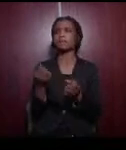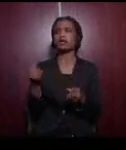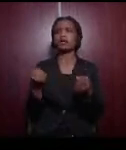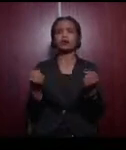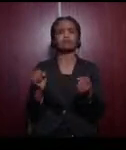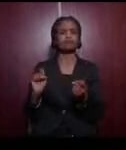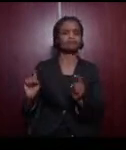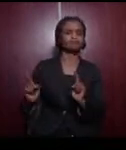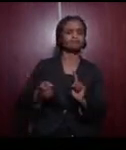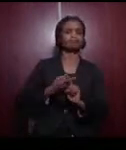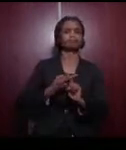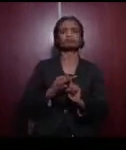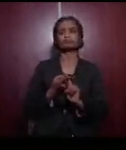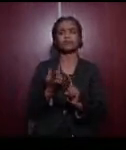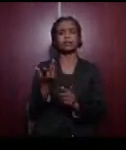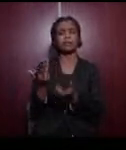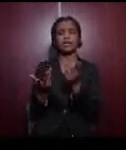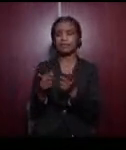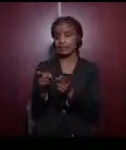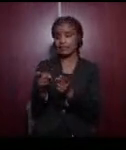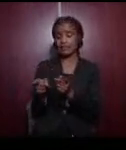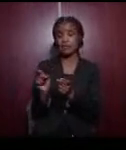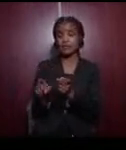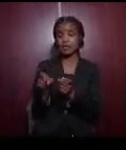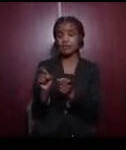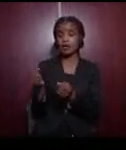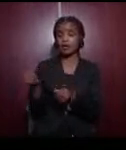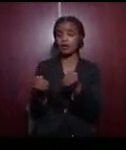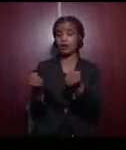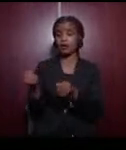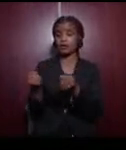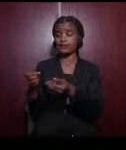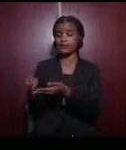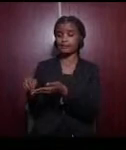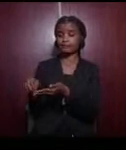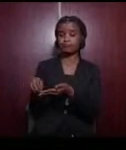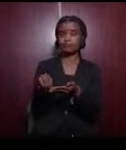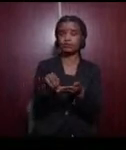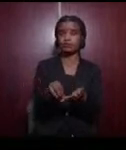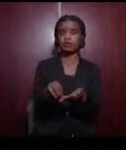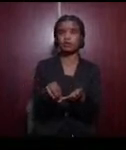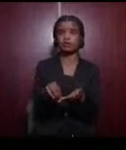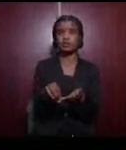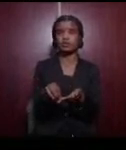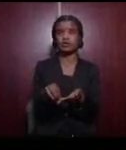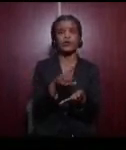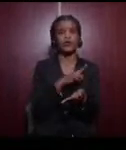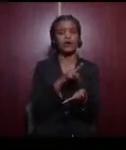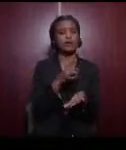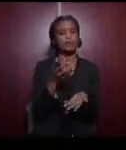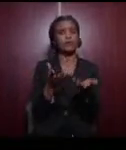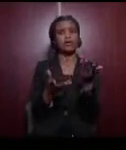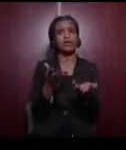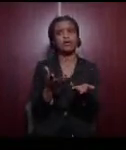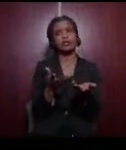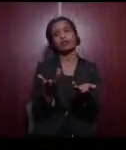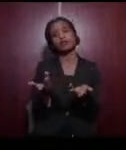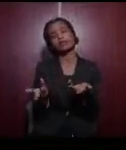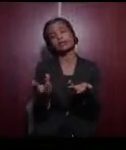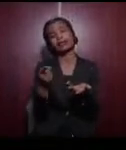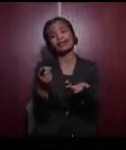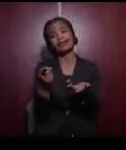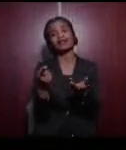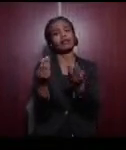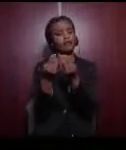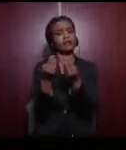can't we take that cars? Instead of rule farm, this foreign brother school, could be playing Zabona, can nepotism. Why thinking that thing, refer